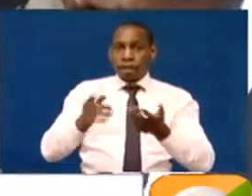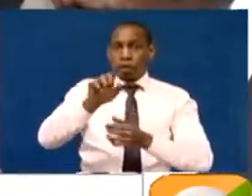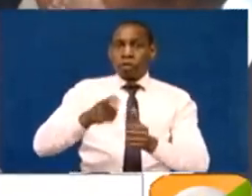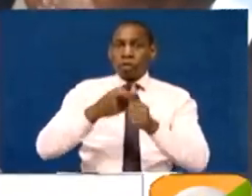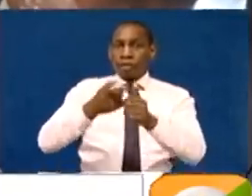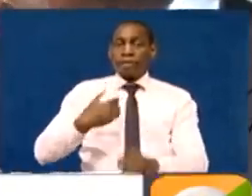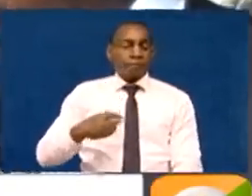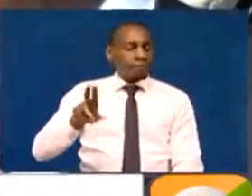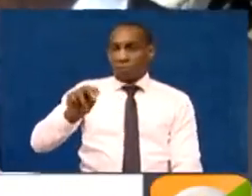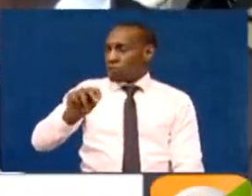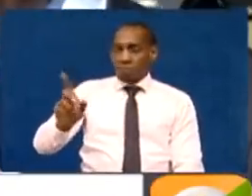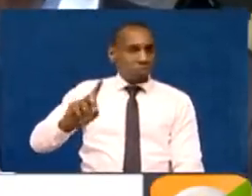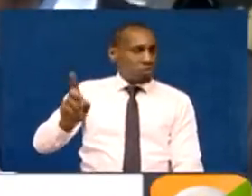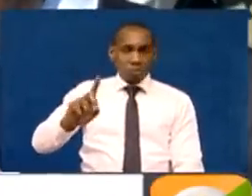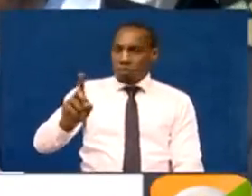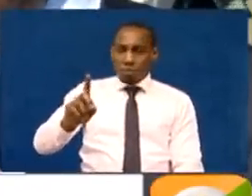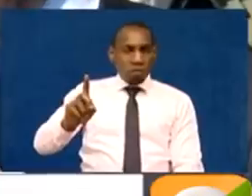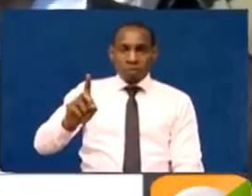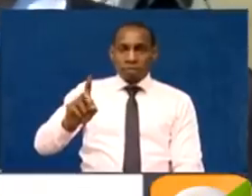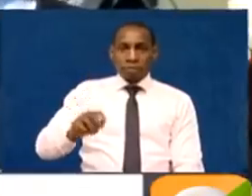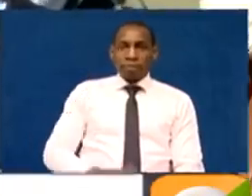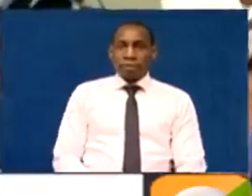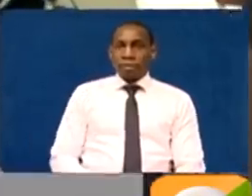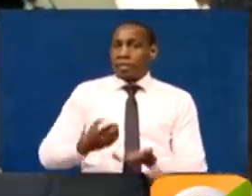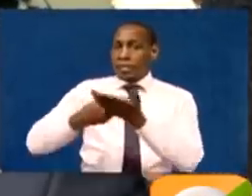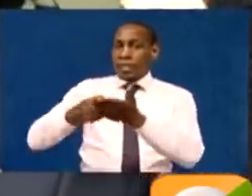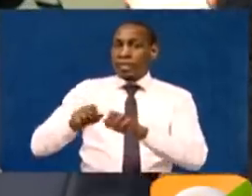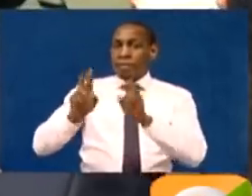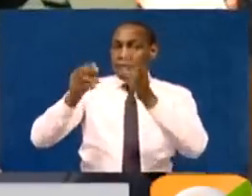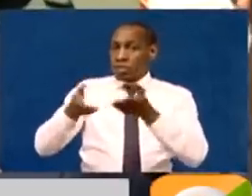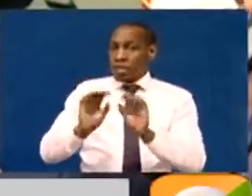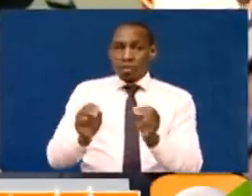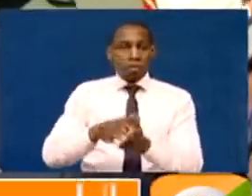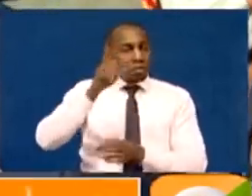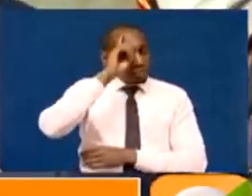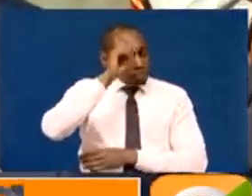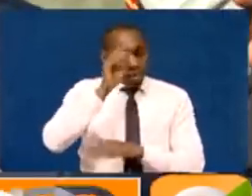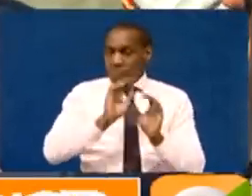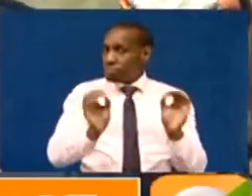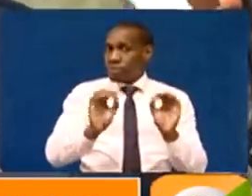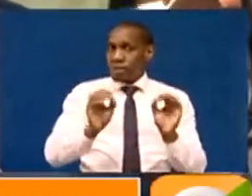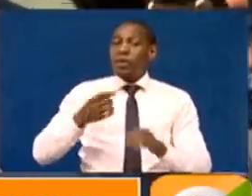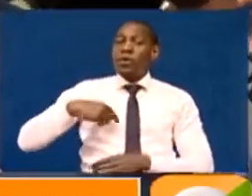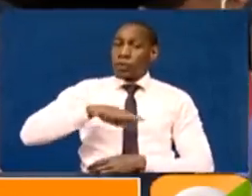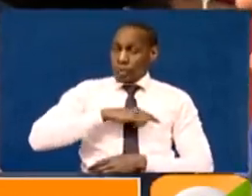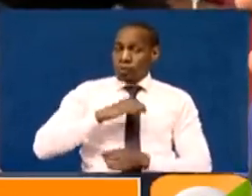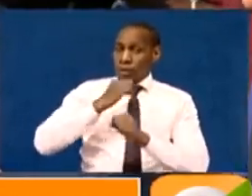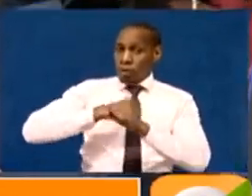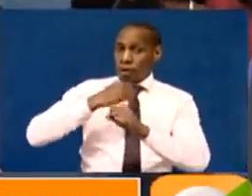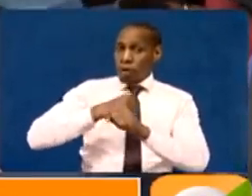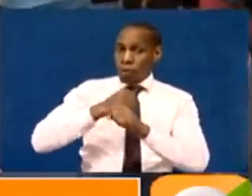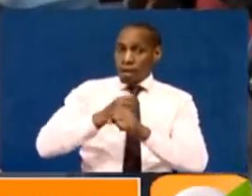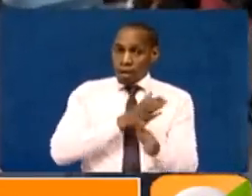the bounty? No. We are not going there at the moment. let's be speculative about this. We are going to work on